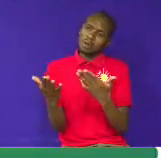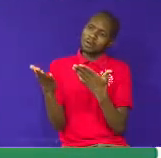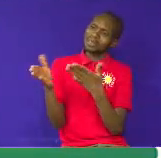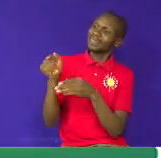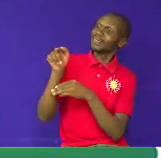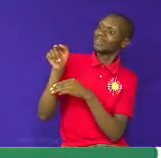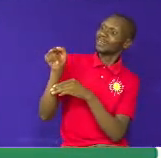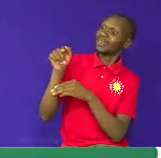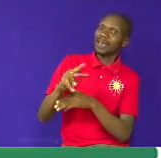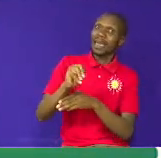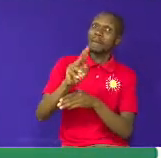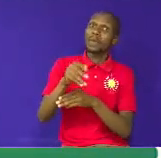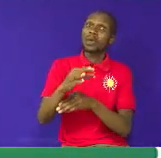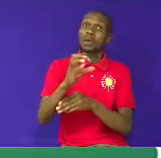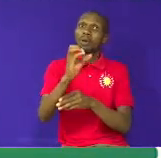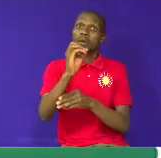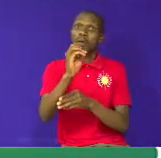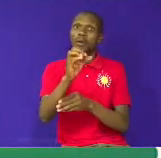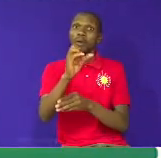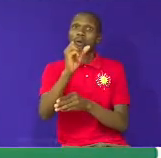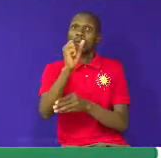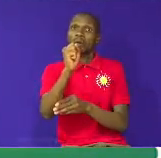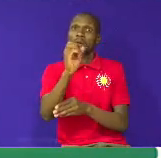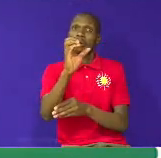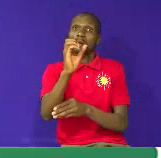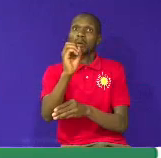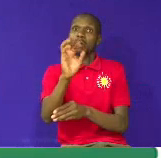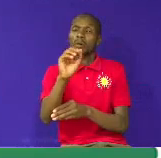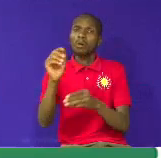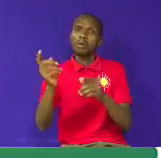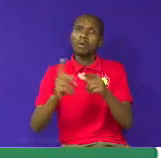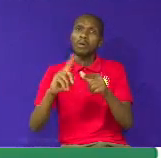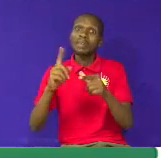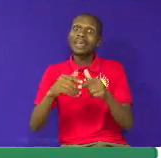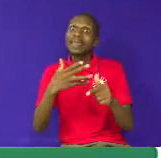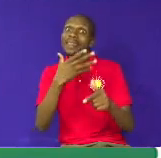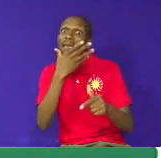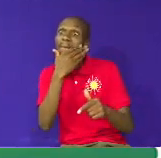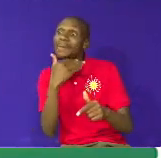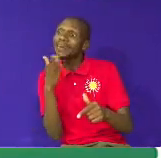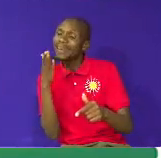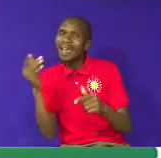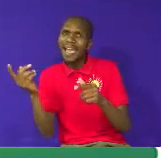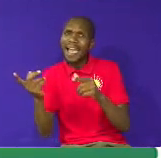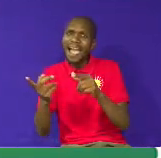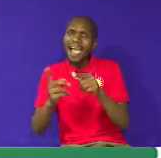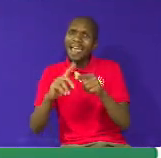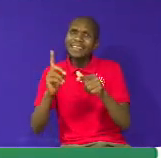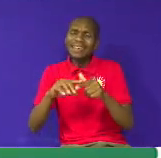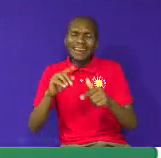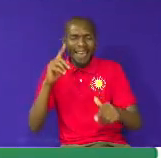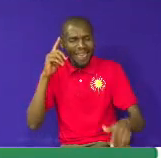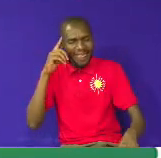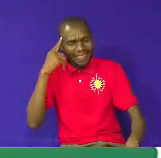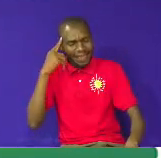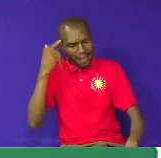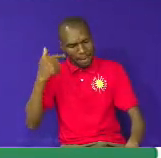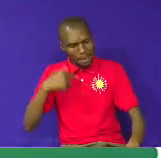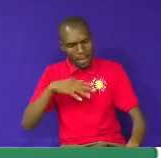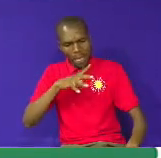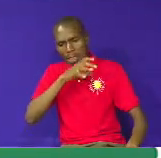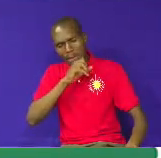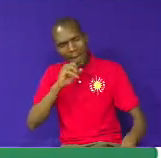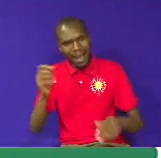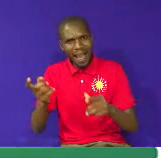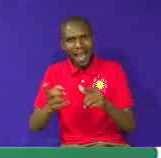kobodi kugira ngo gaiga isapa gaka naoga kitana mwakande